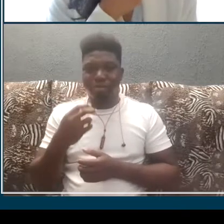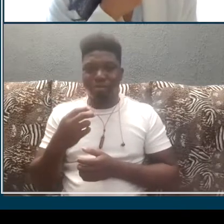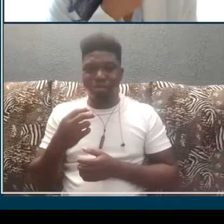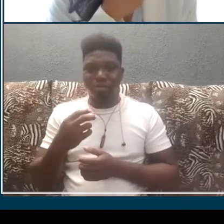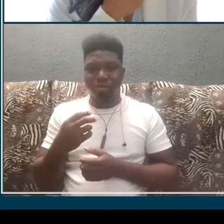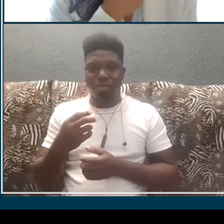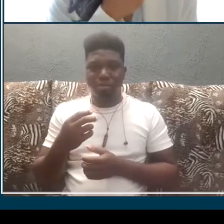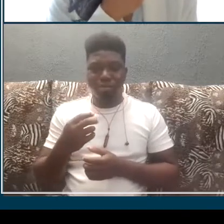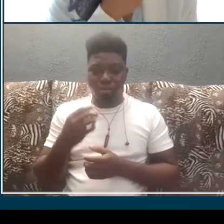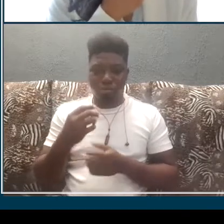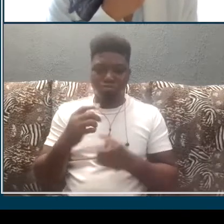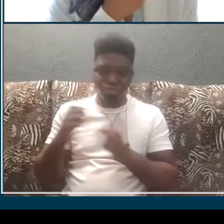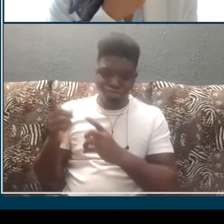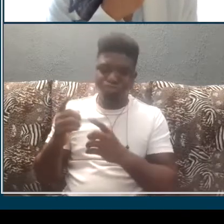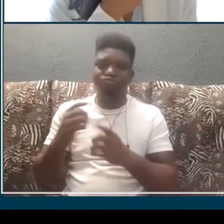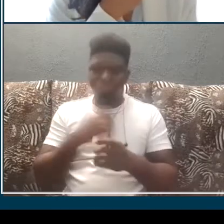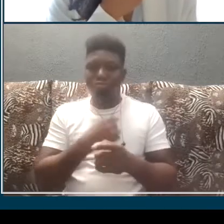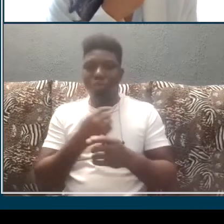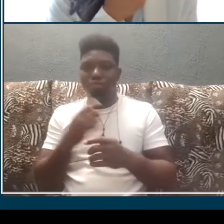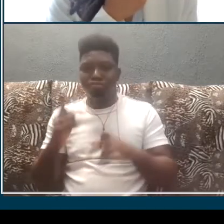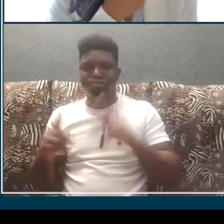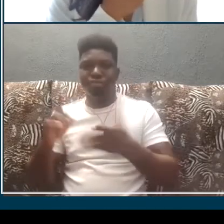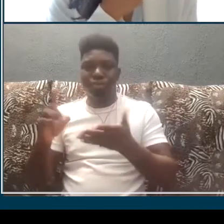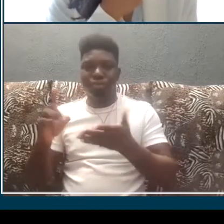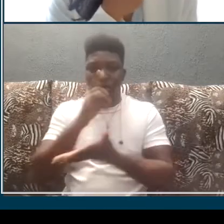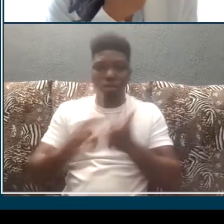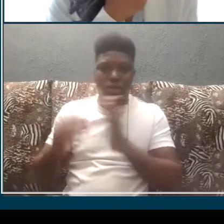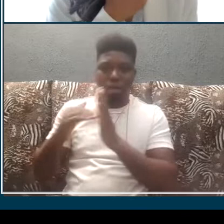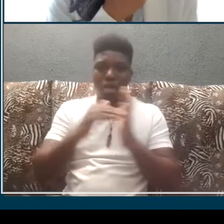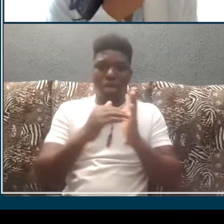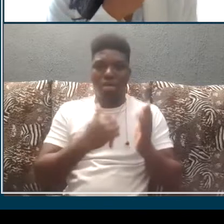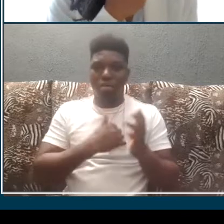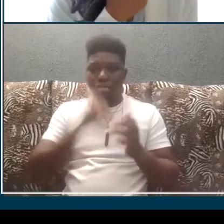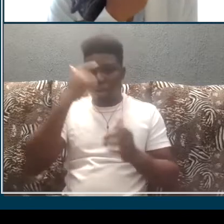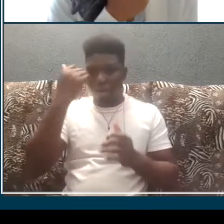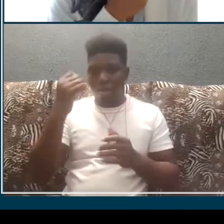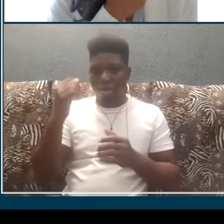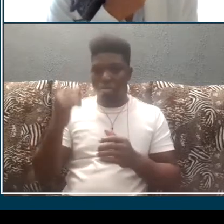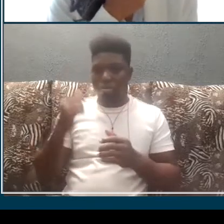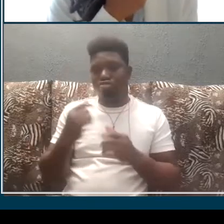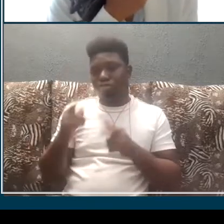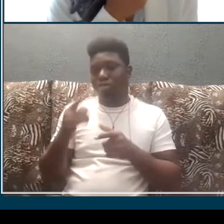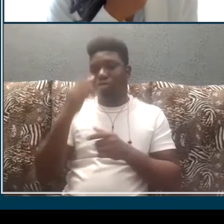of me being Black, kind of like looked down. Yes.